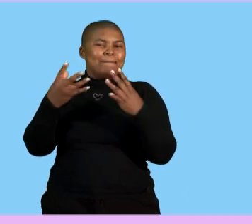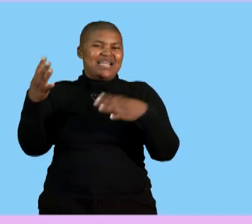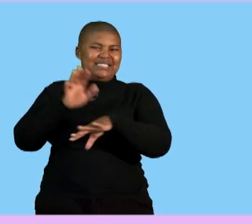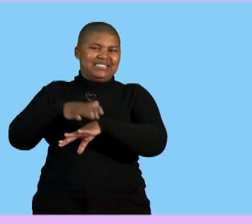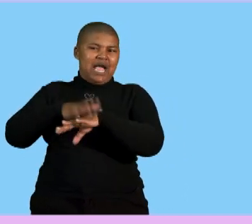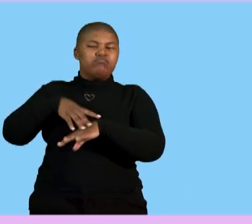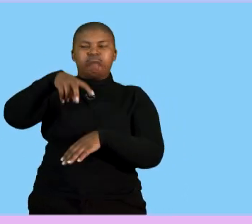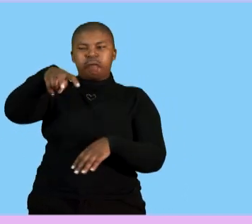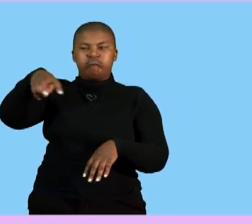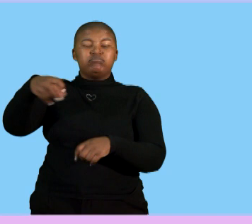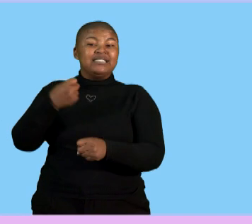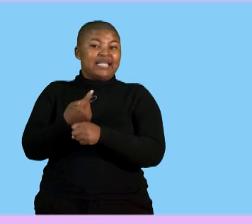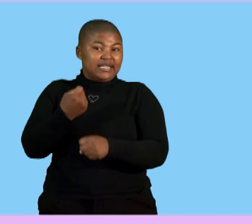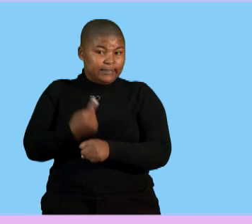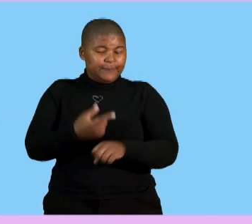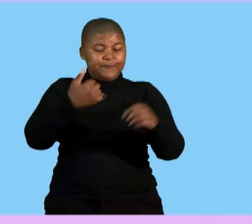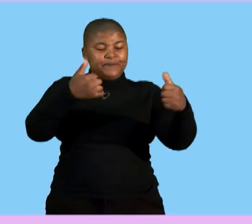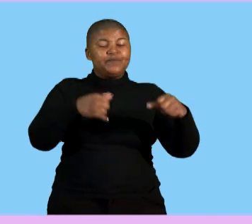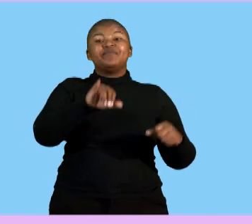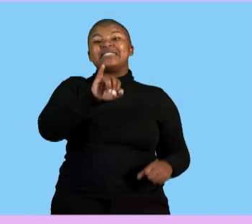and the independent